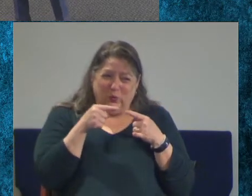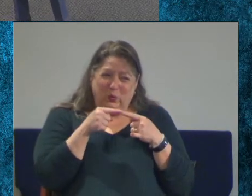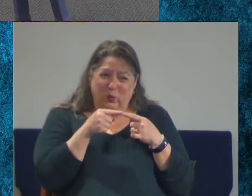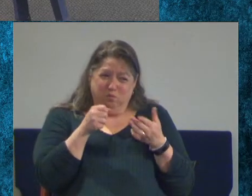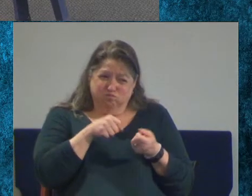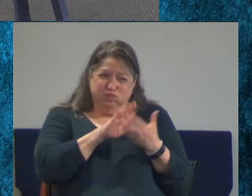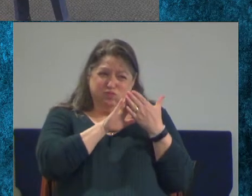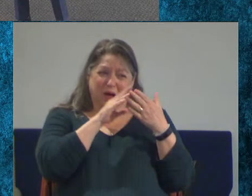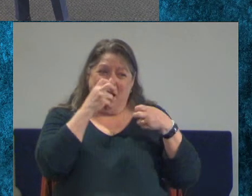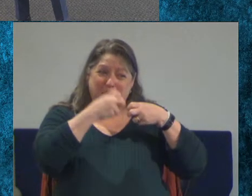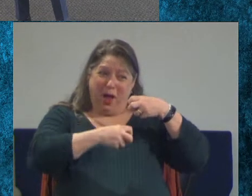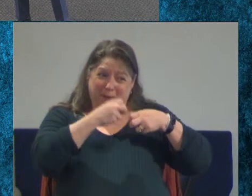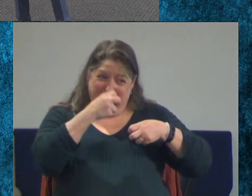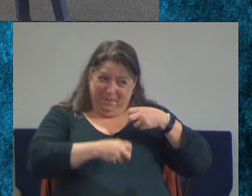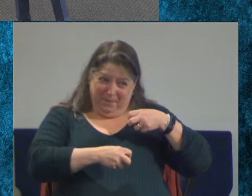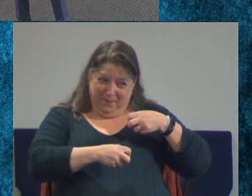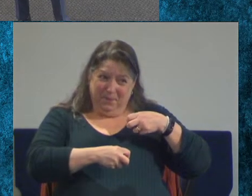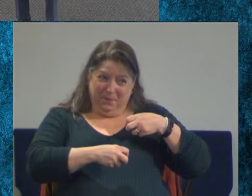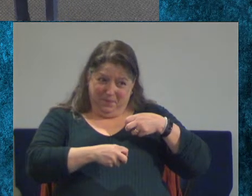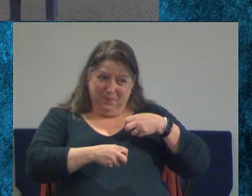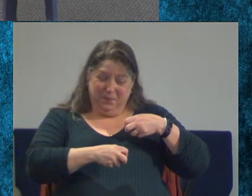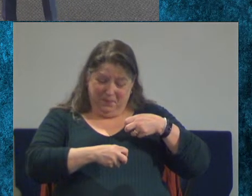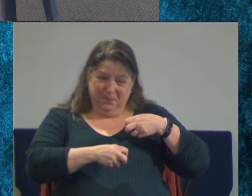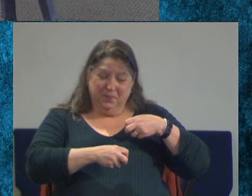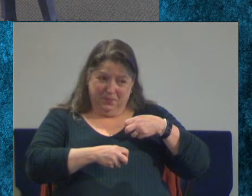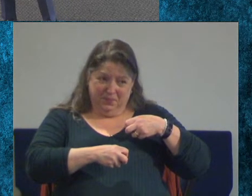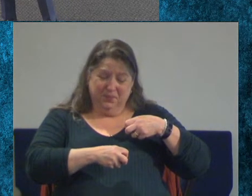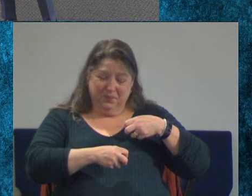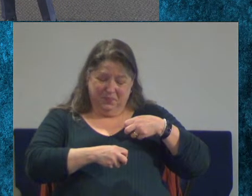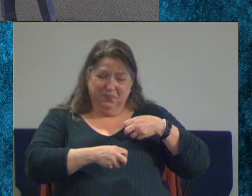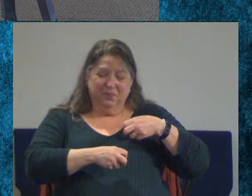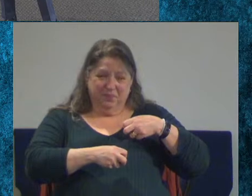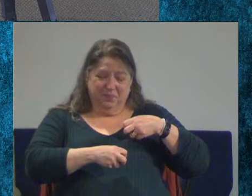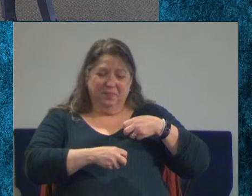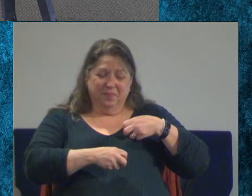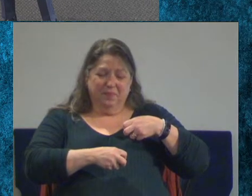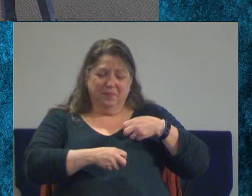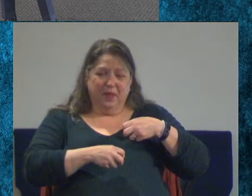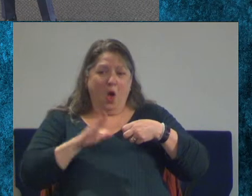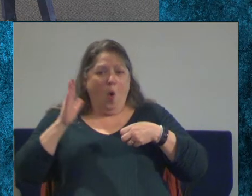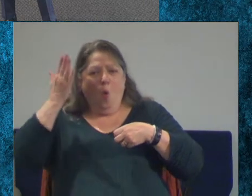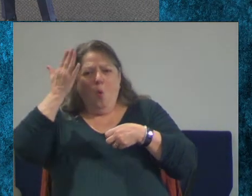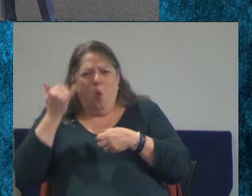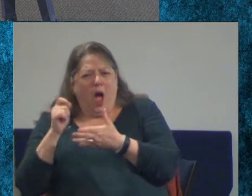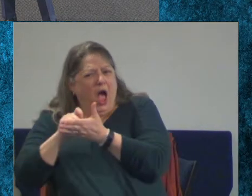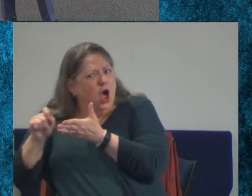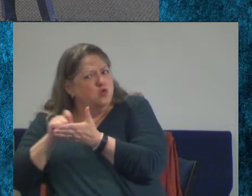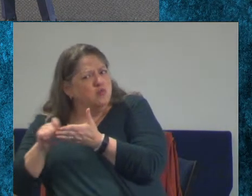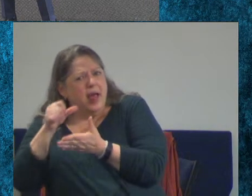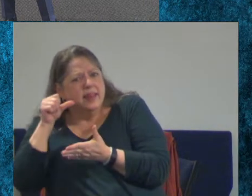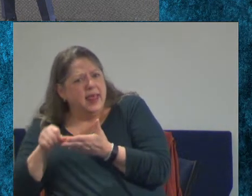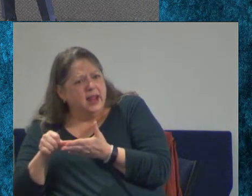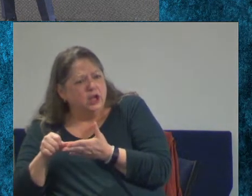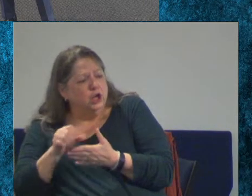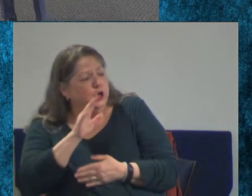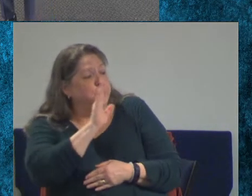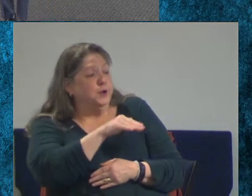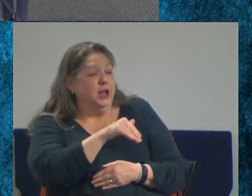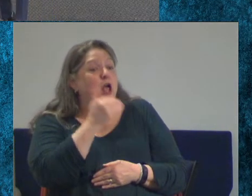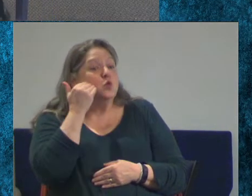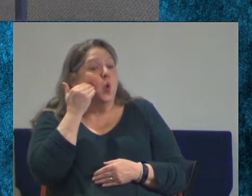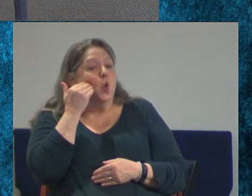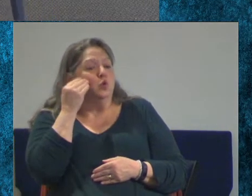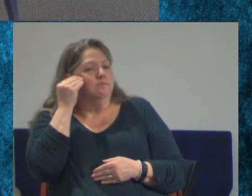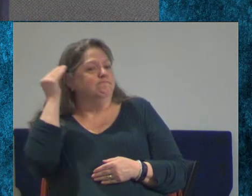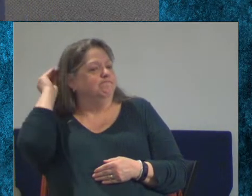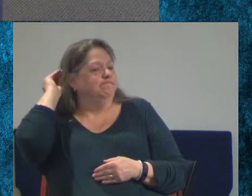to the setting of the stage for what he wrote this letter, that is to solve an unfinished issue, unfinished business.